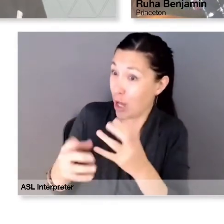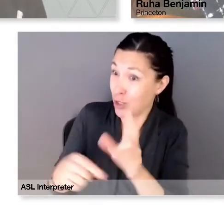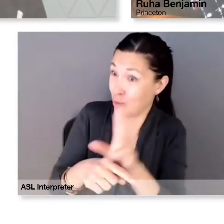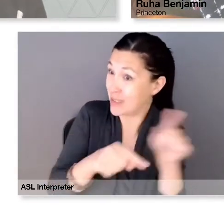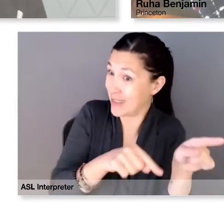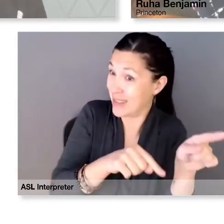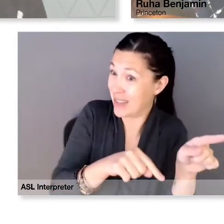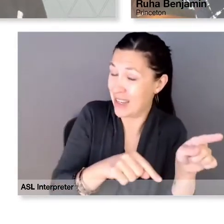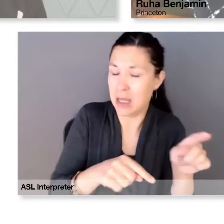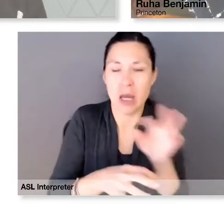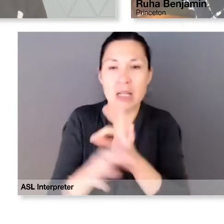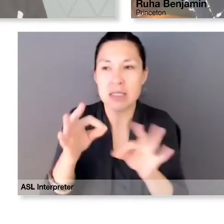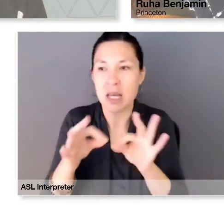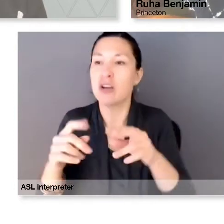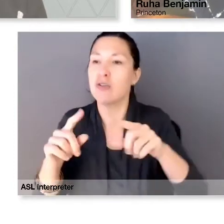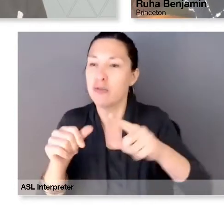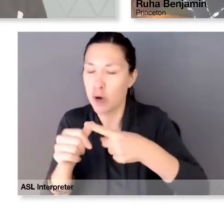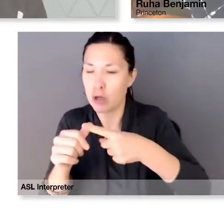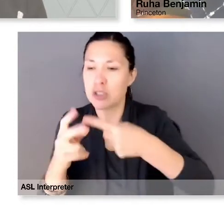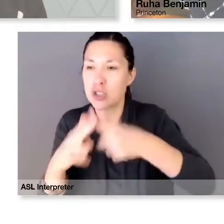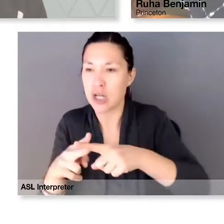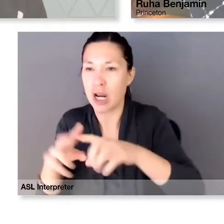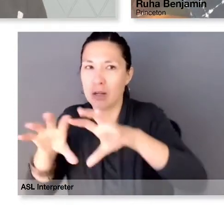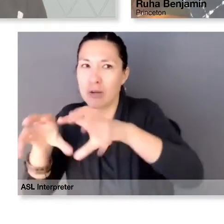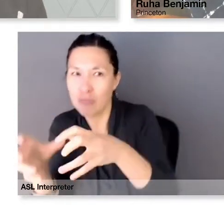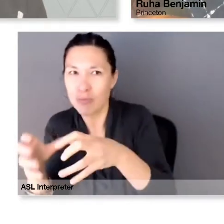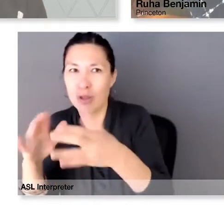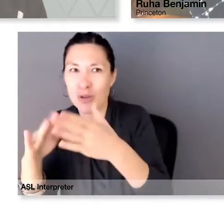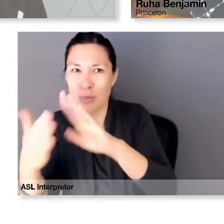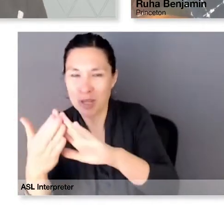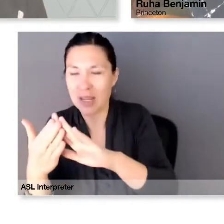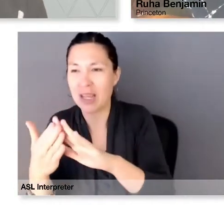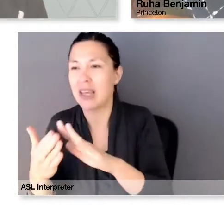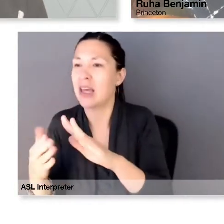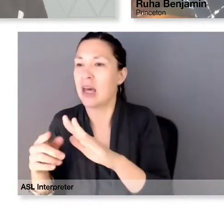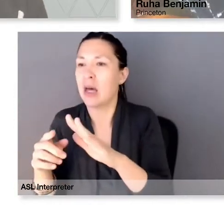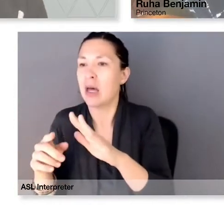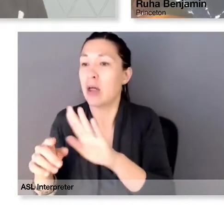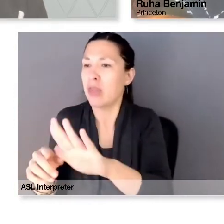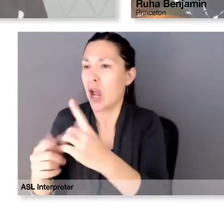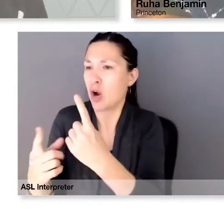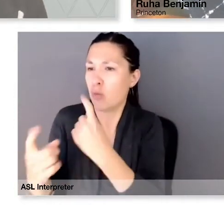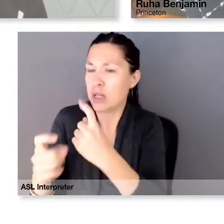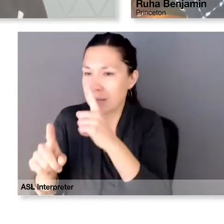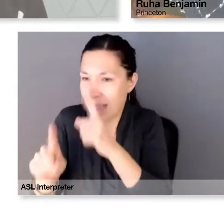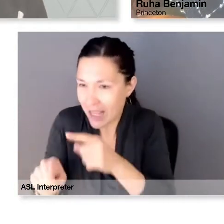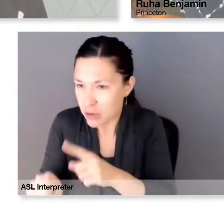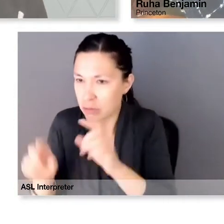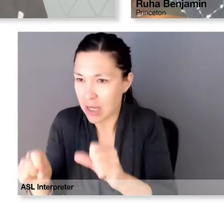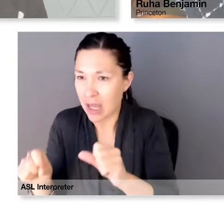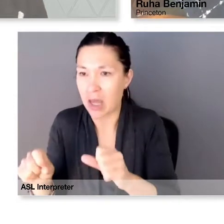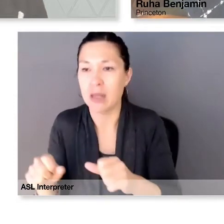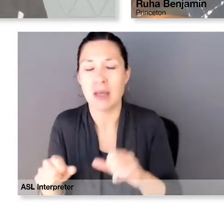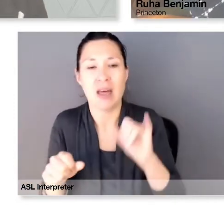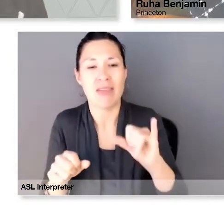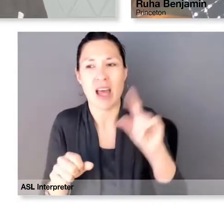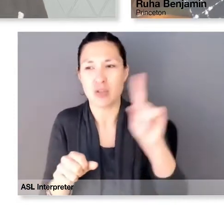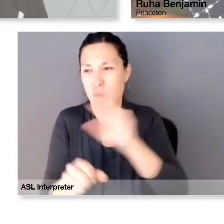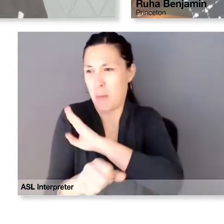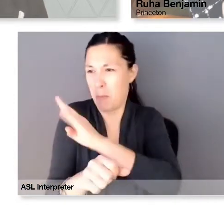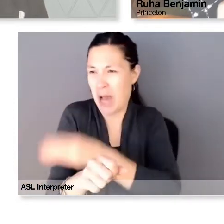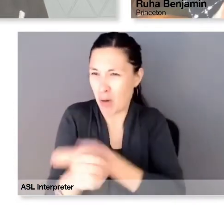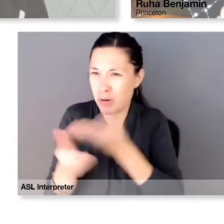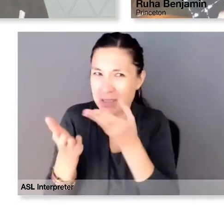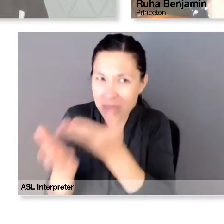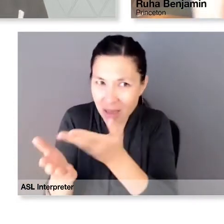at ground zero with the generation of questions. To me, that's where so much of the power is concentrated. The fact that